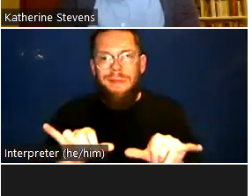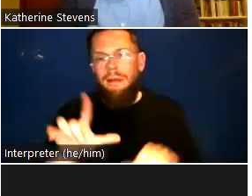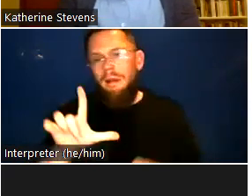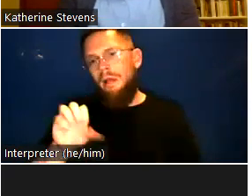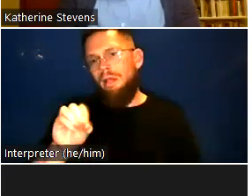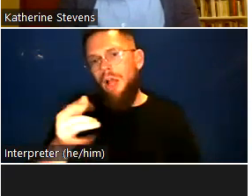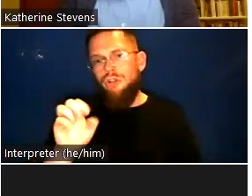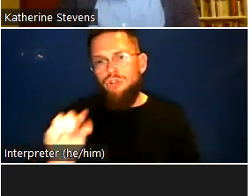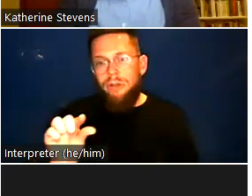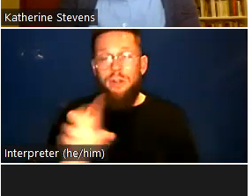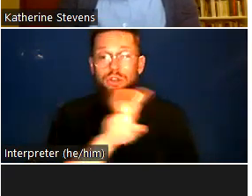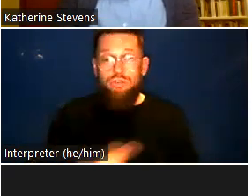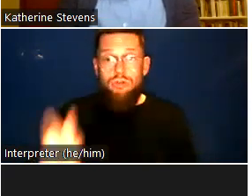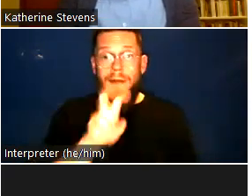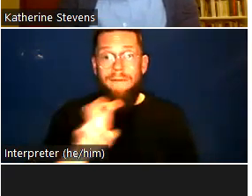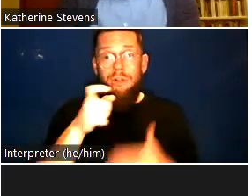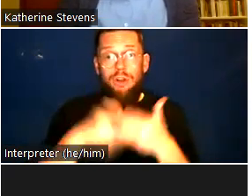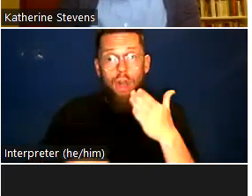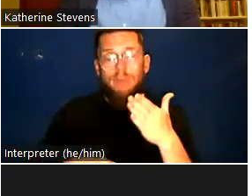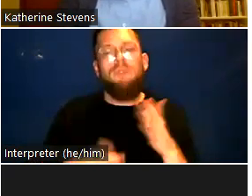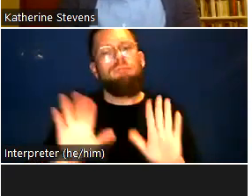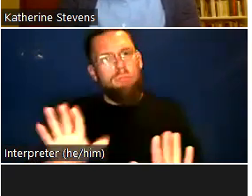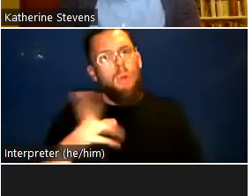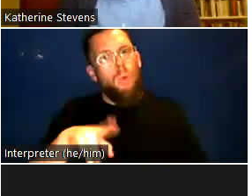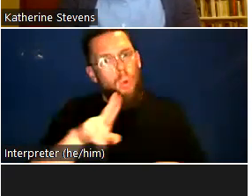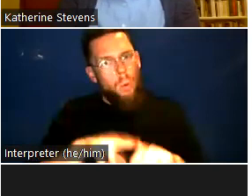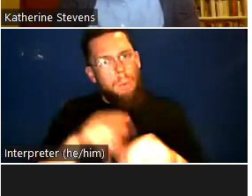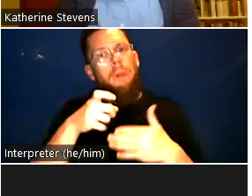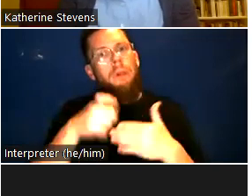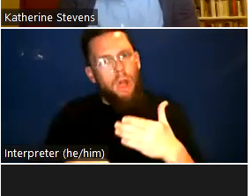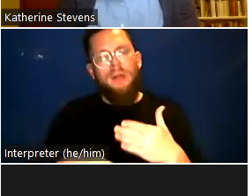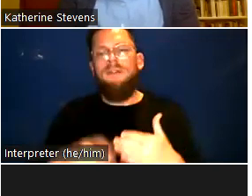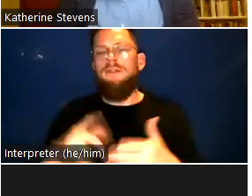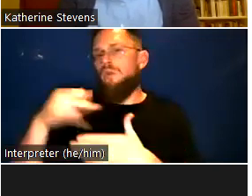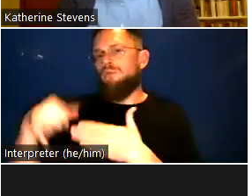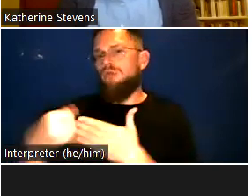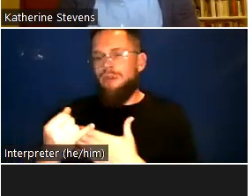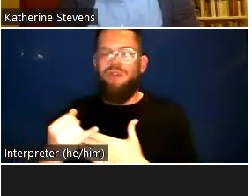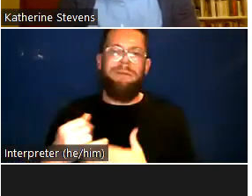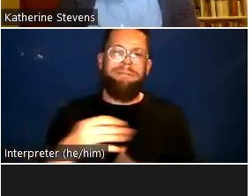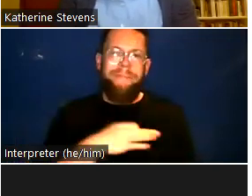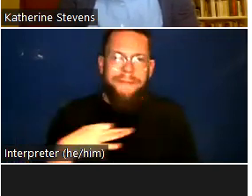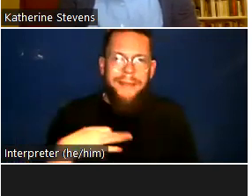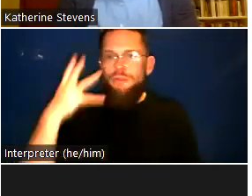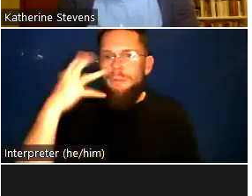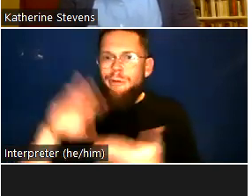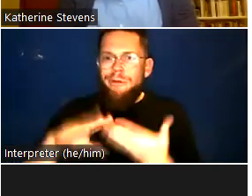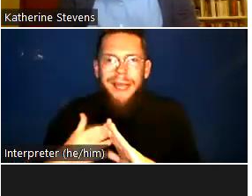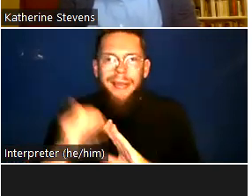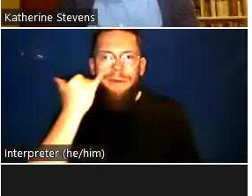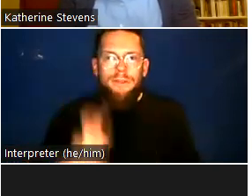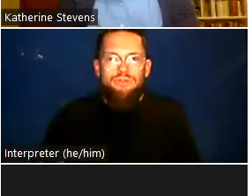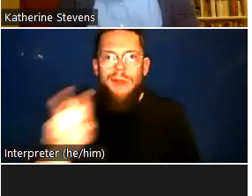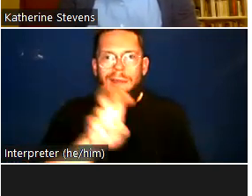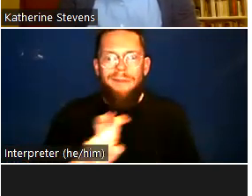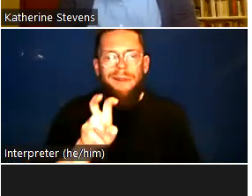we provide funding for reasonable travel costs for project personnel who are out of town if they are traveling. We